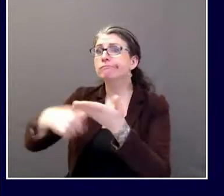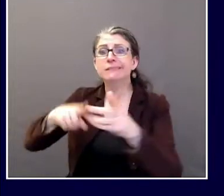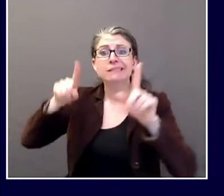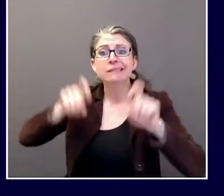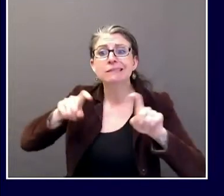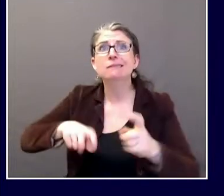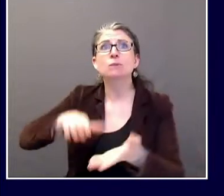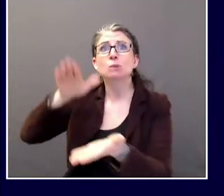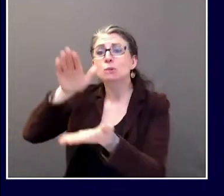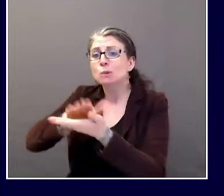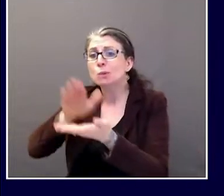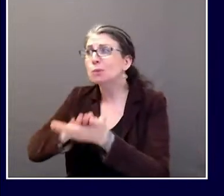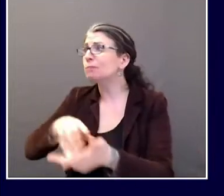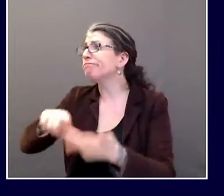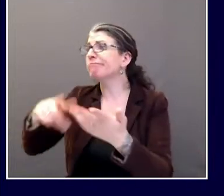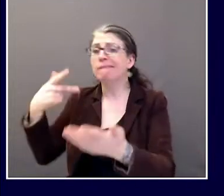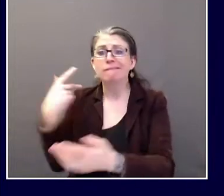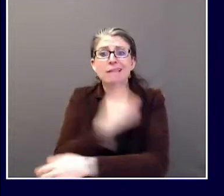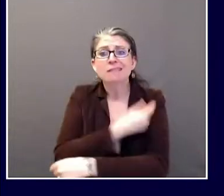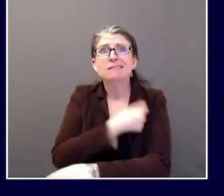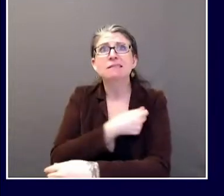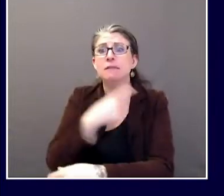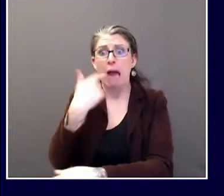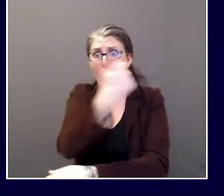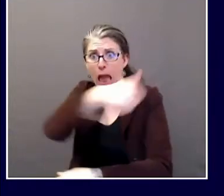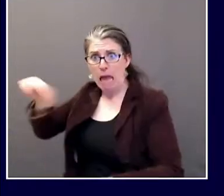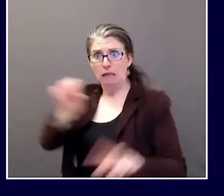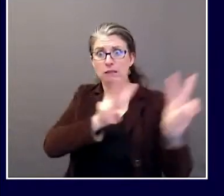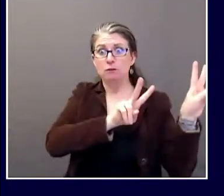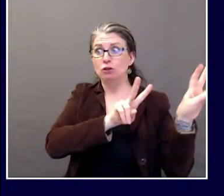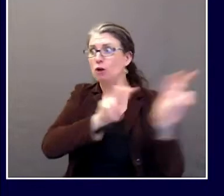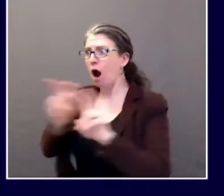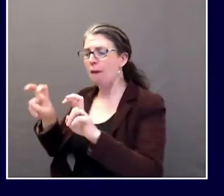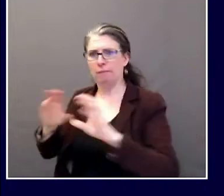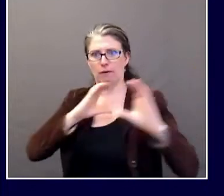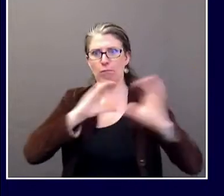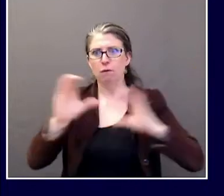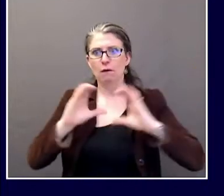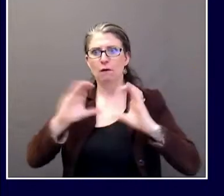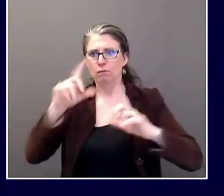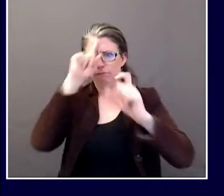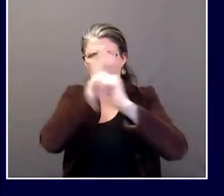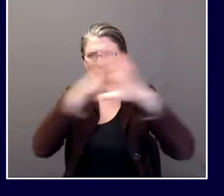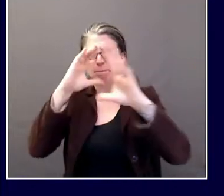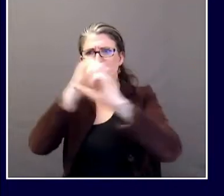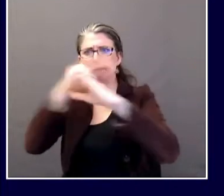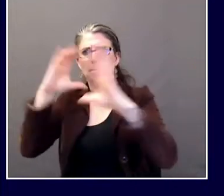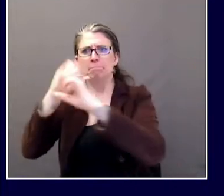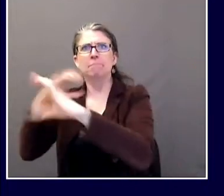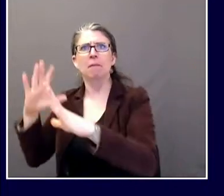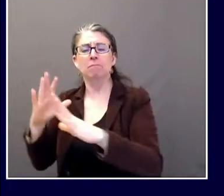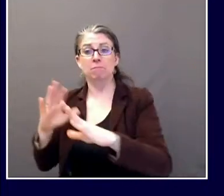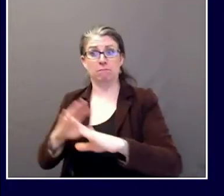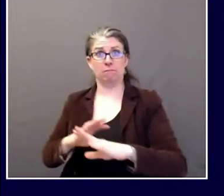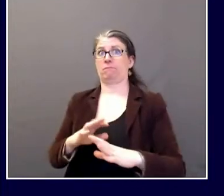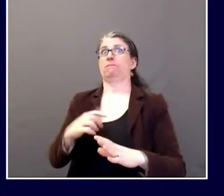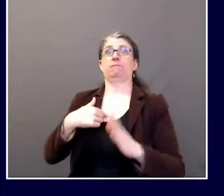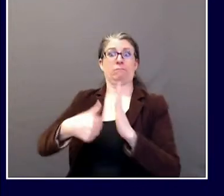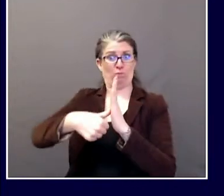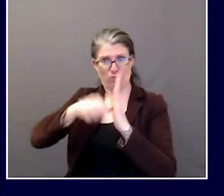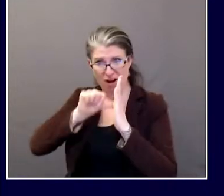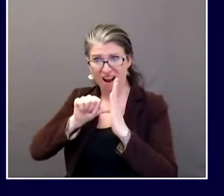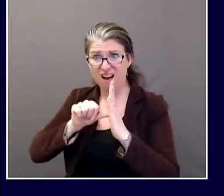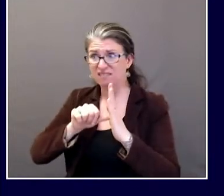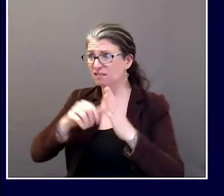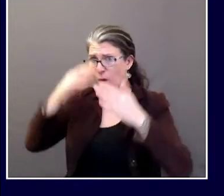most concrete therein has been the openness to the administration in engaging in pre-decisional deliberation